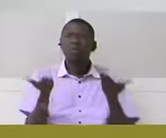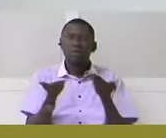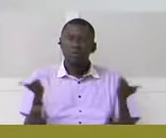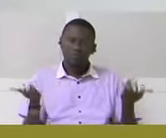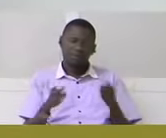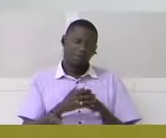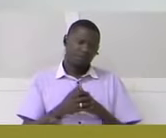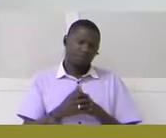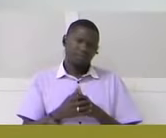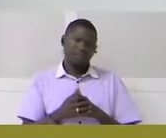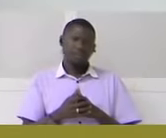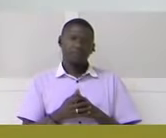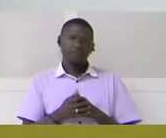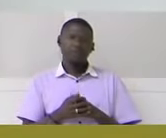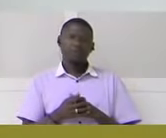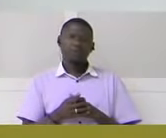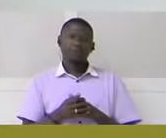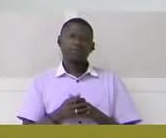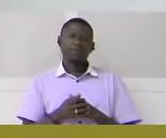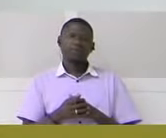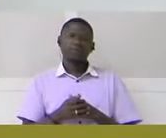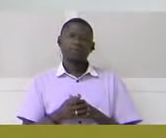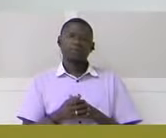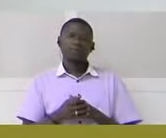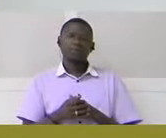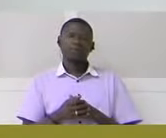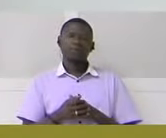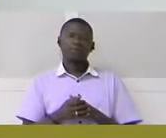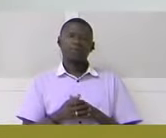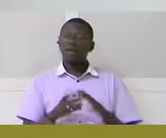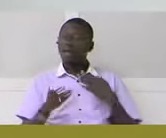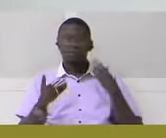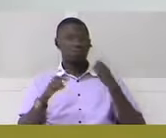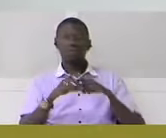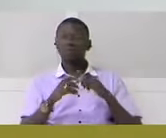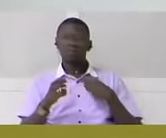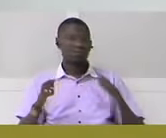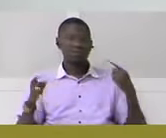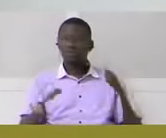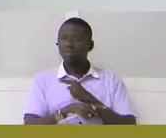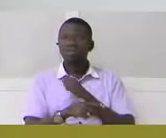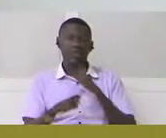by coincidence that it's supposed to be Kanilai. Akaka